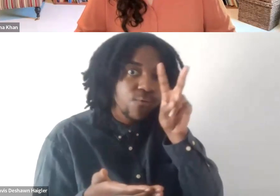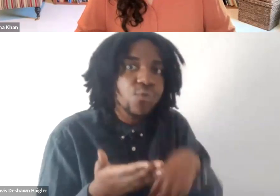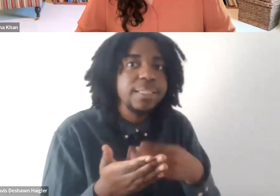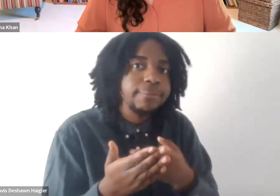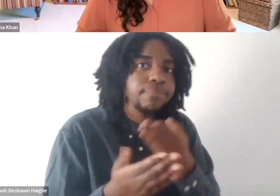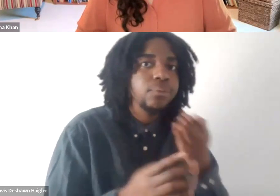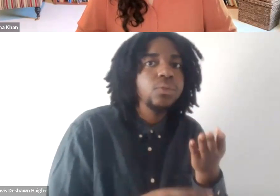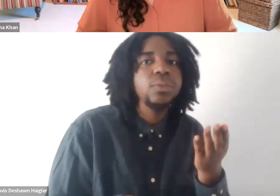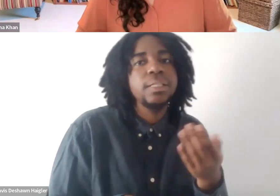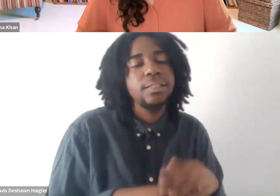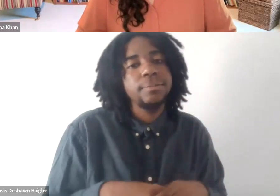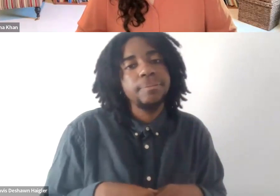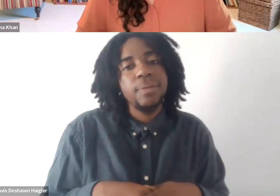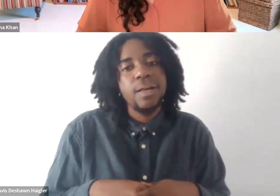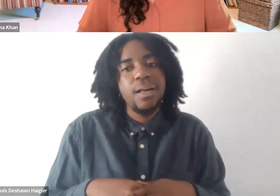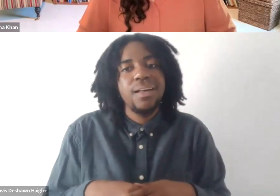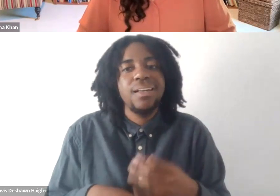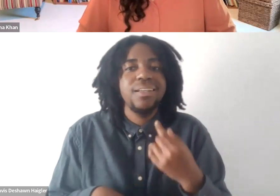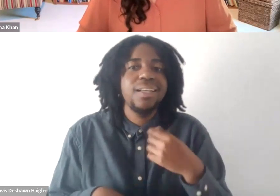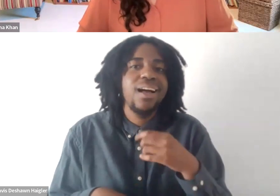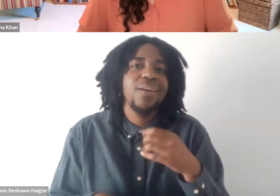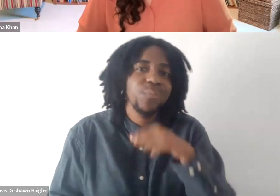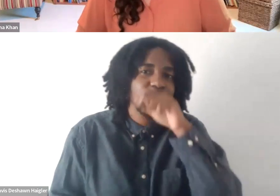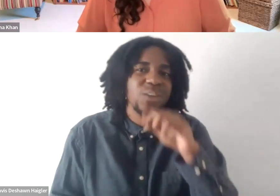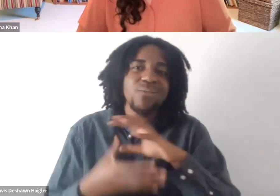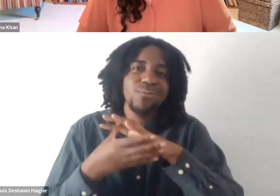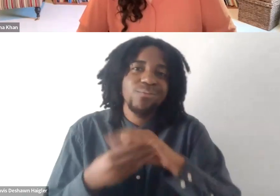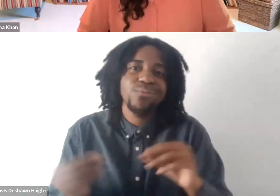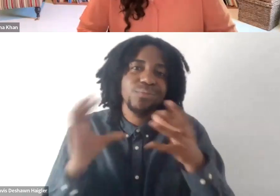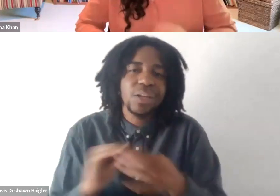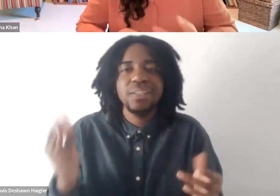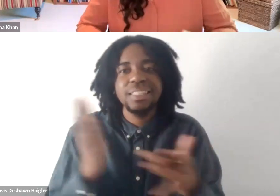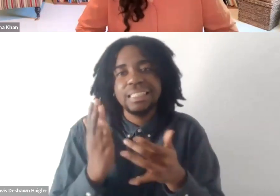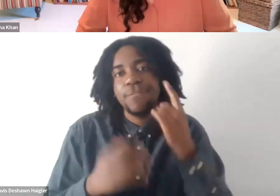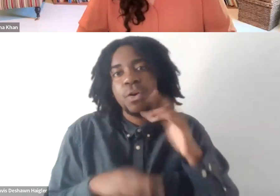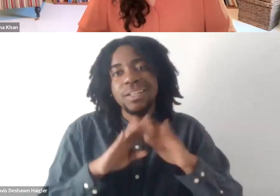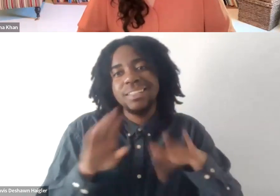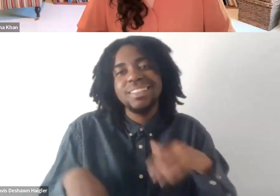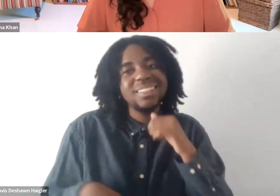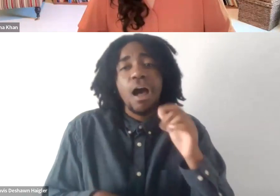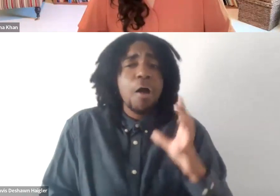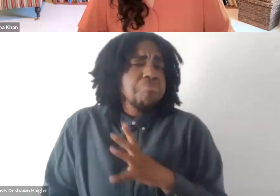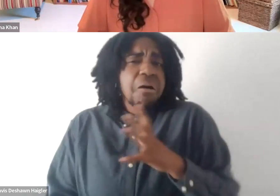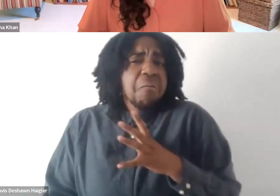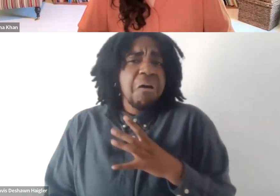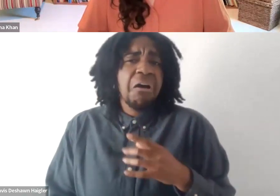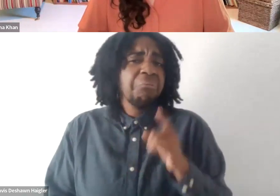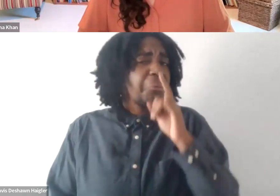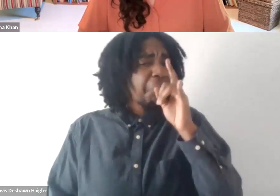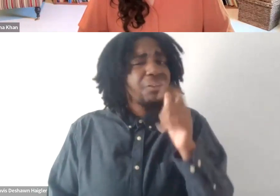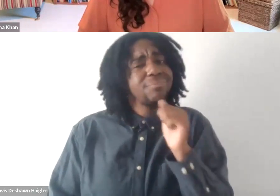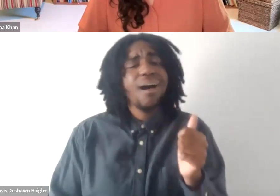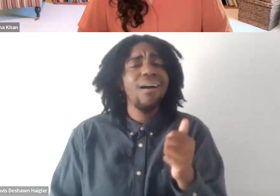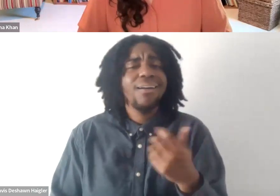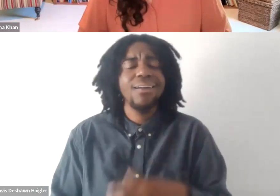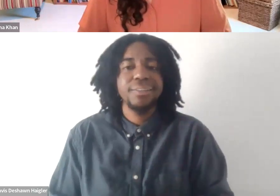of the storytelling for kids. It's not fussy, it's not pretentious, it's just good storytelling. And the fact that kids are